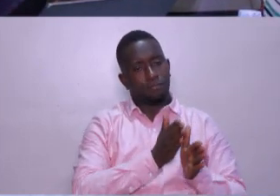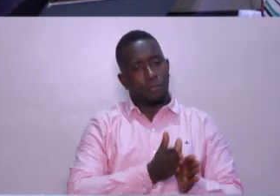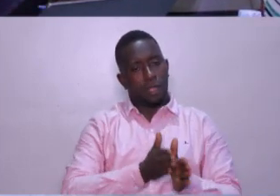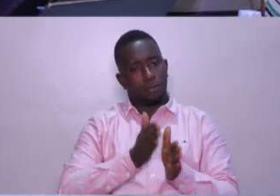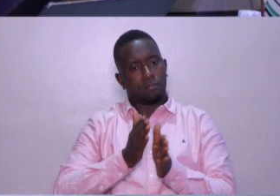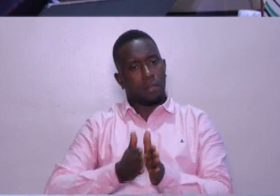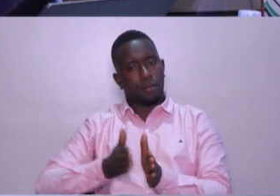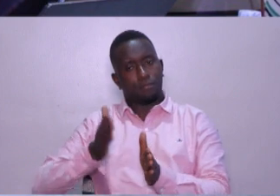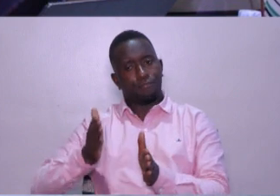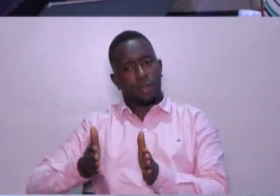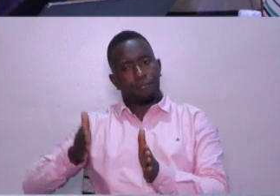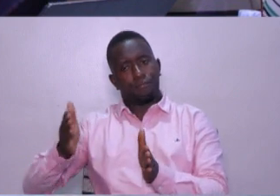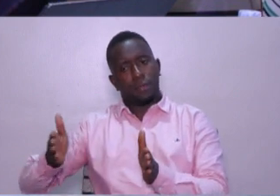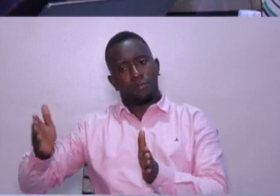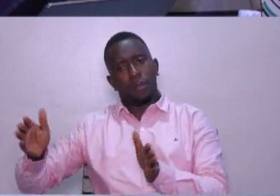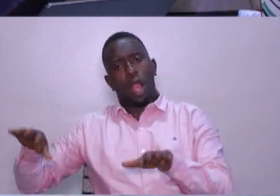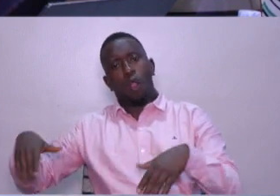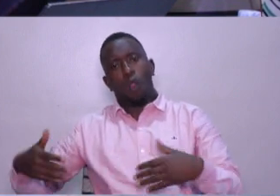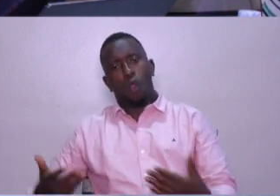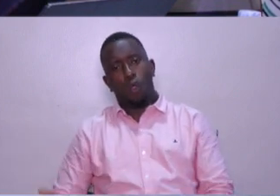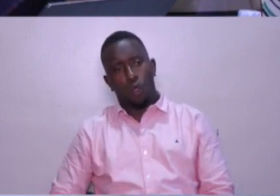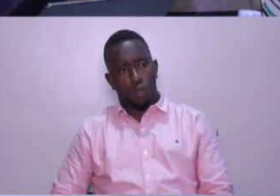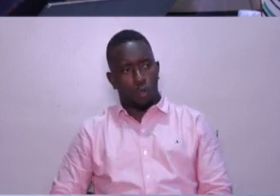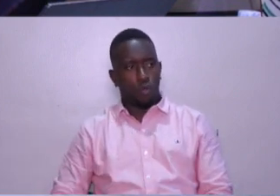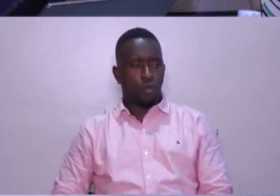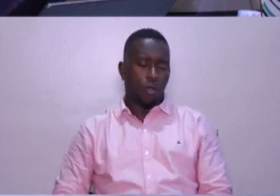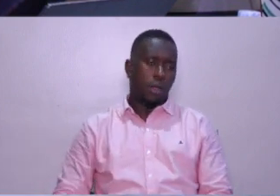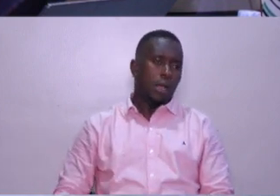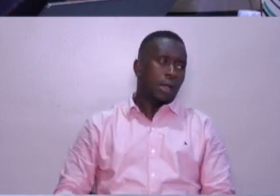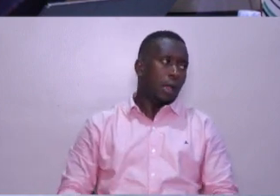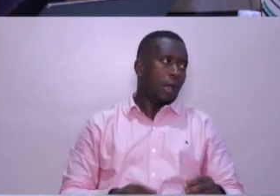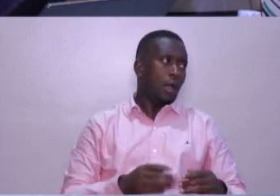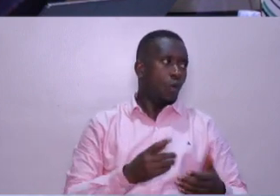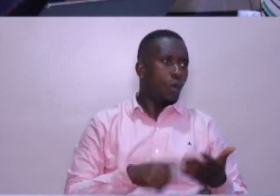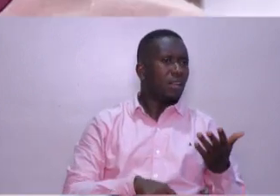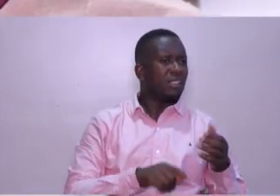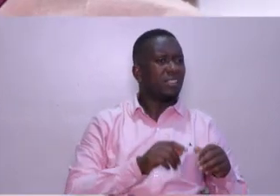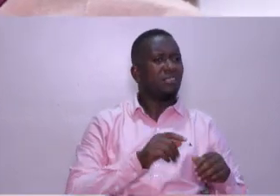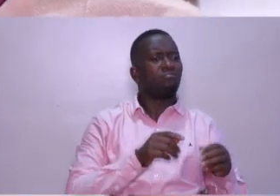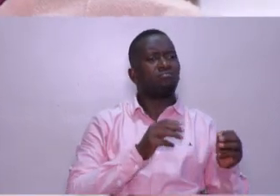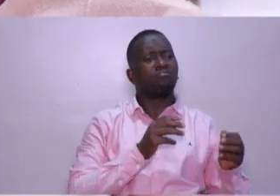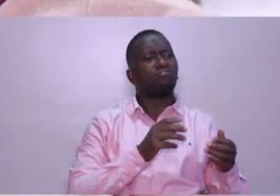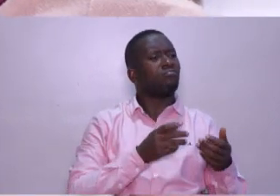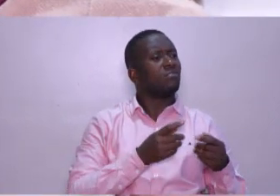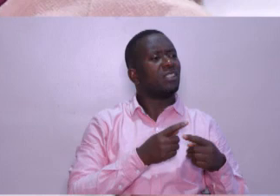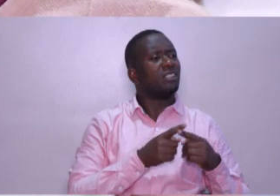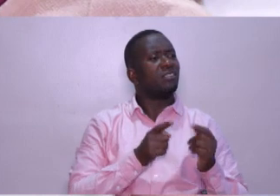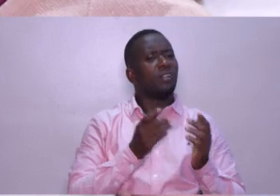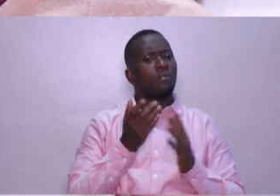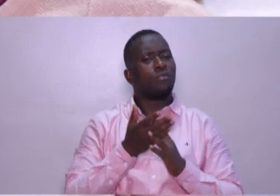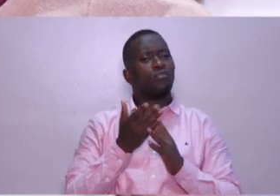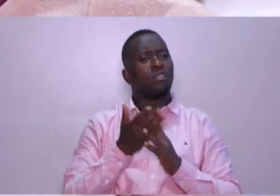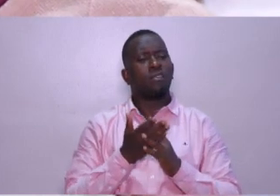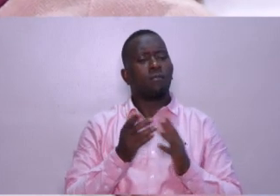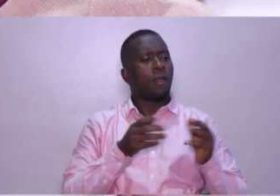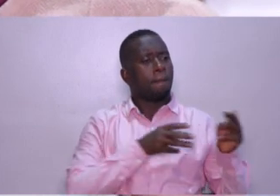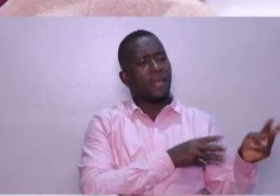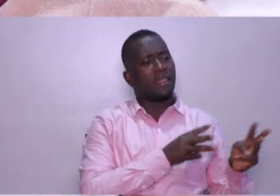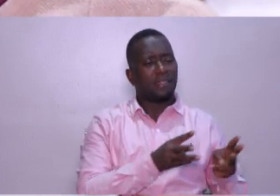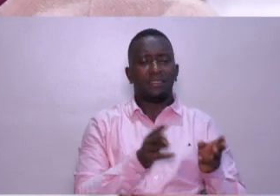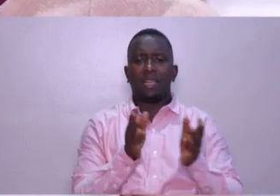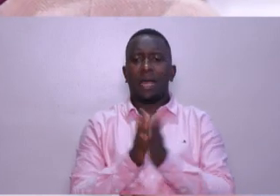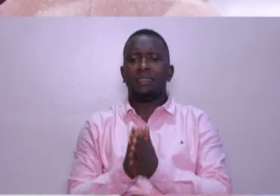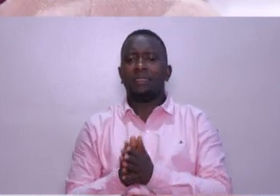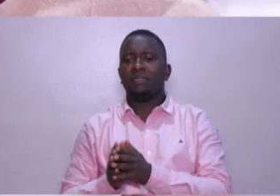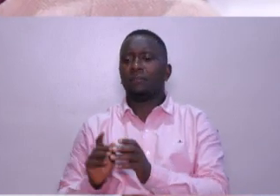Probably. Is it types of irrigation first, methods of irrigation? What's the difference between types of irrigation and methods of irrigation? I thought